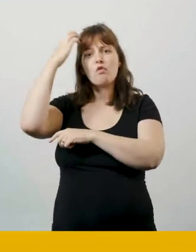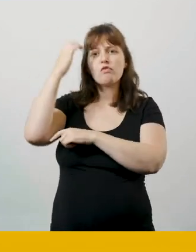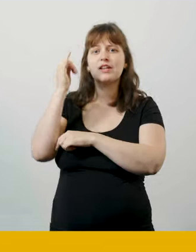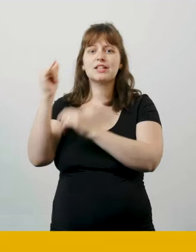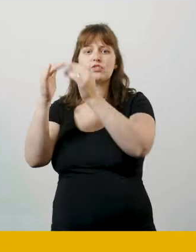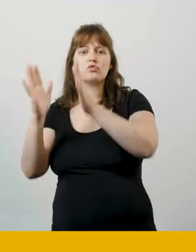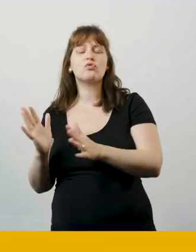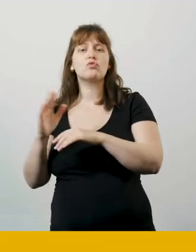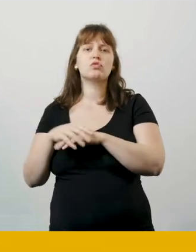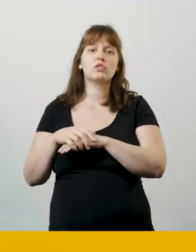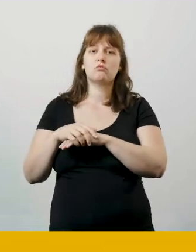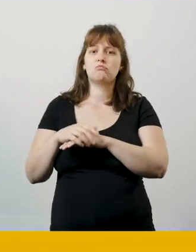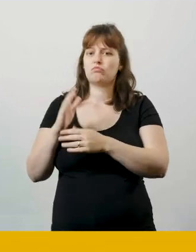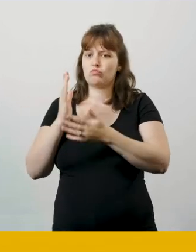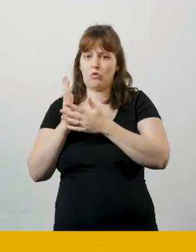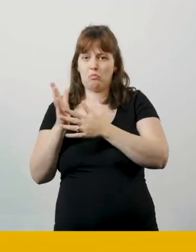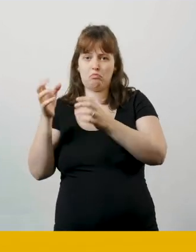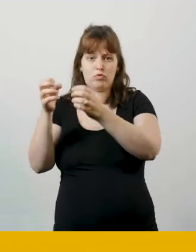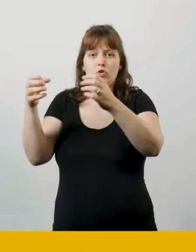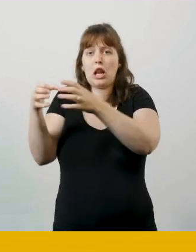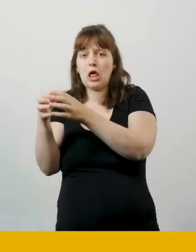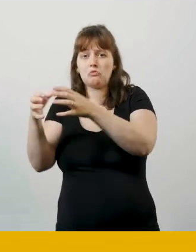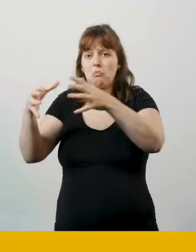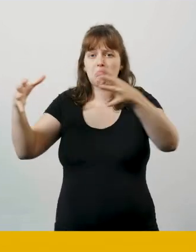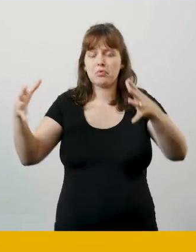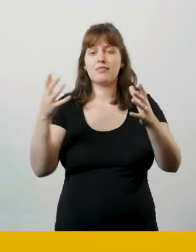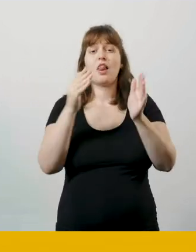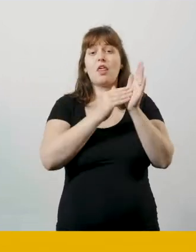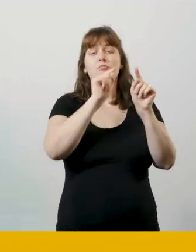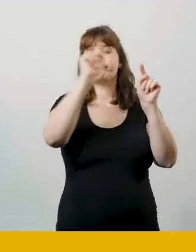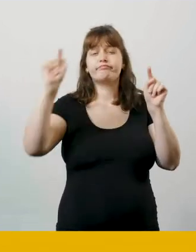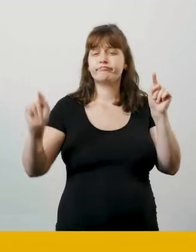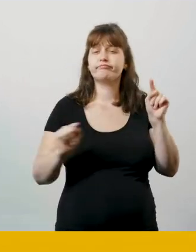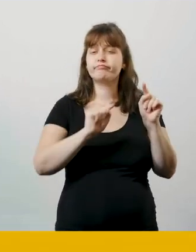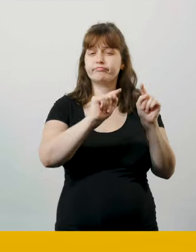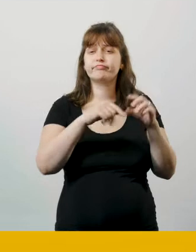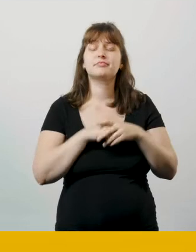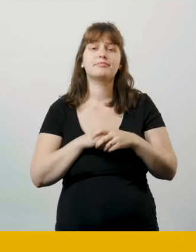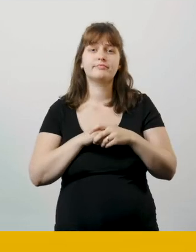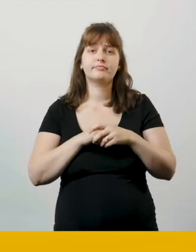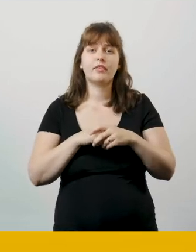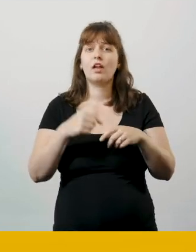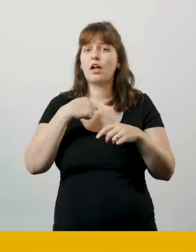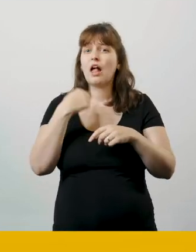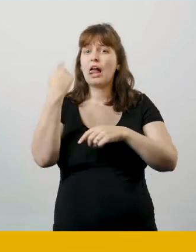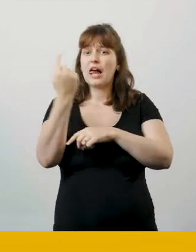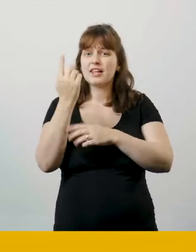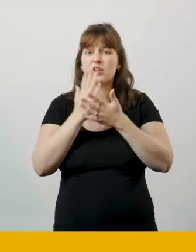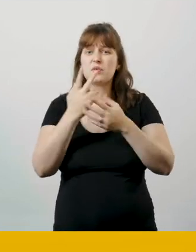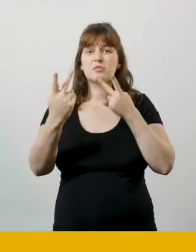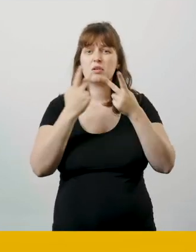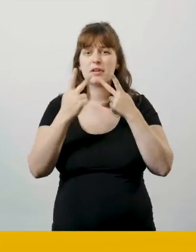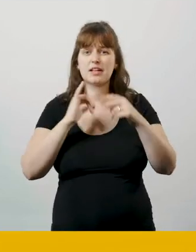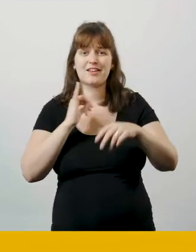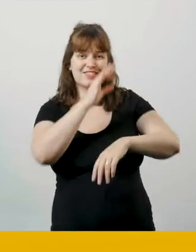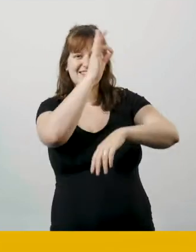different sizes and in different countries. And I always tried to bring the design